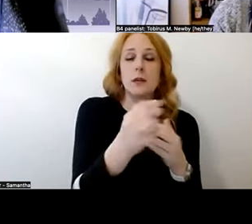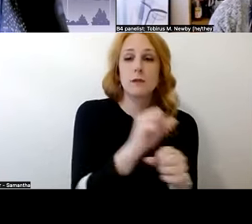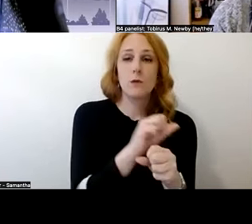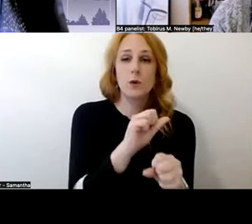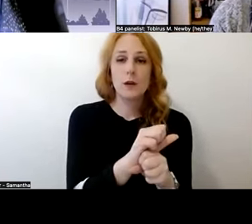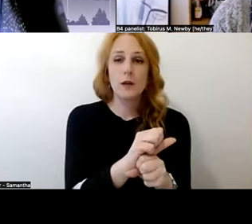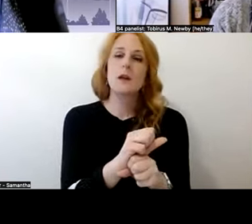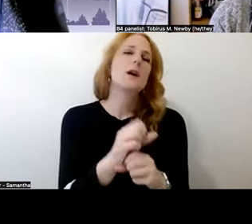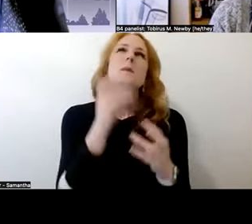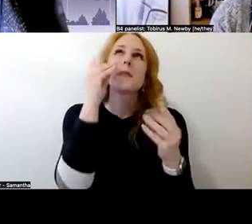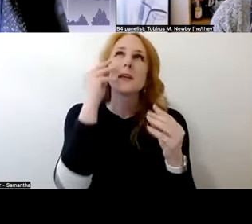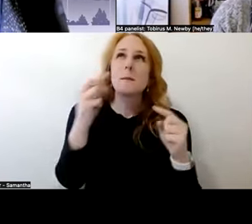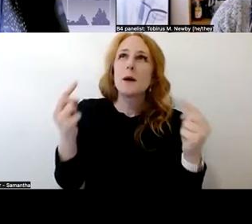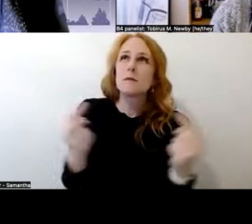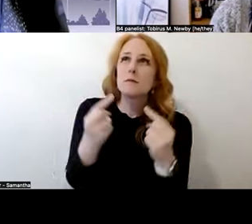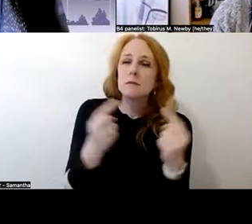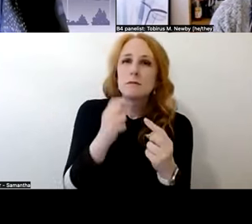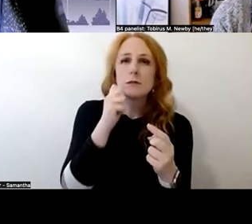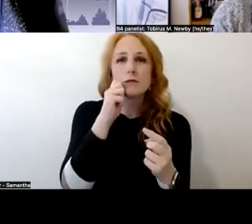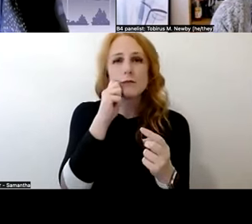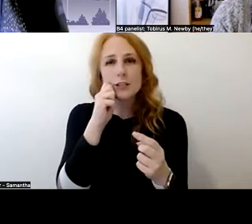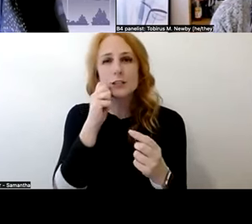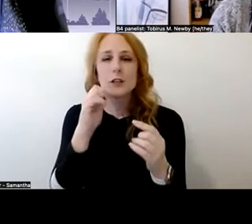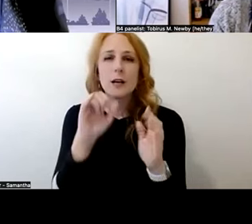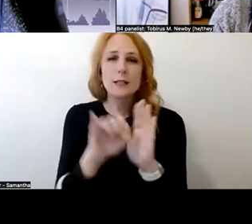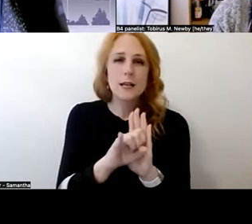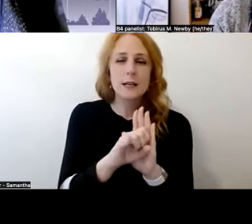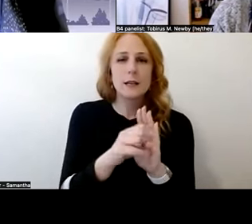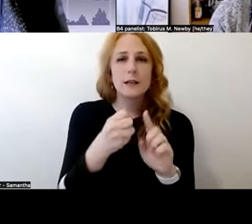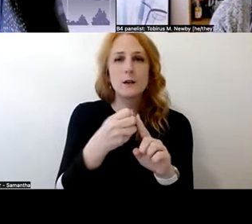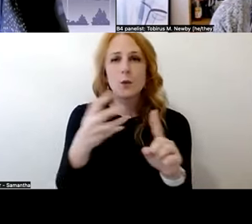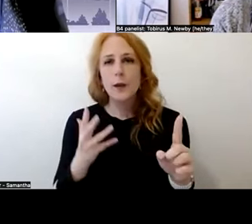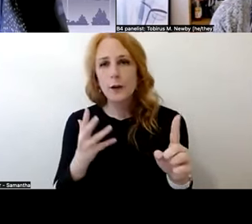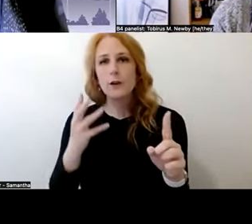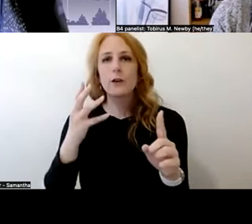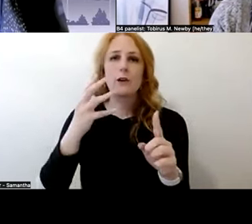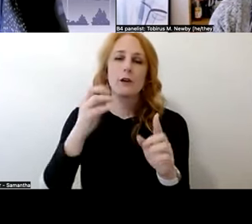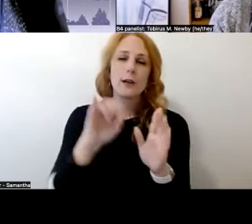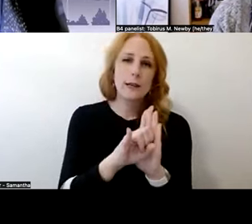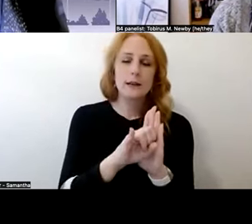harms related to racial identity and queer identity and gender identity